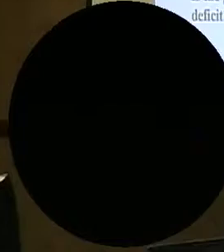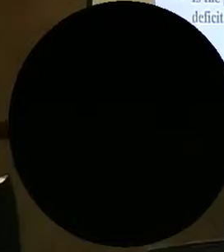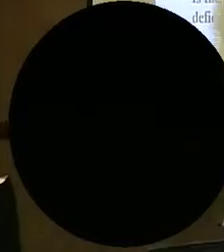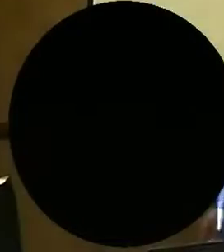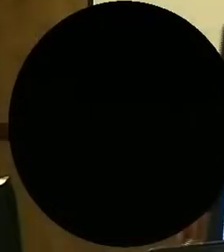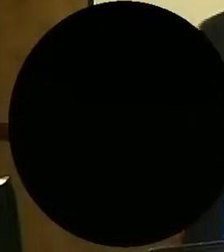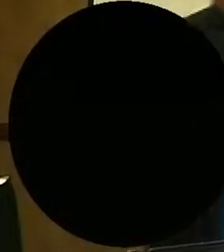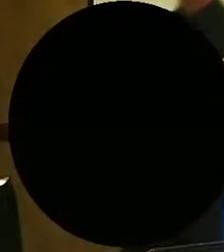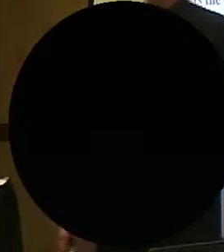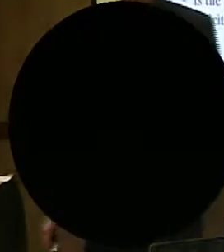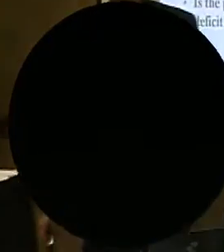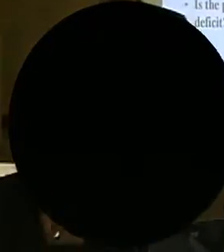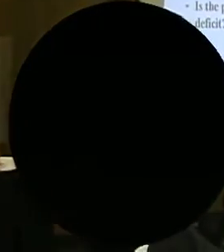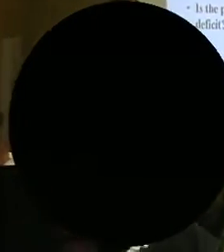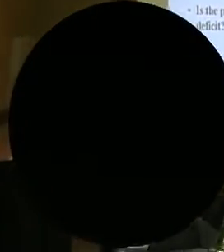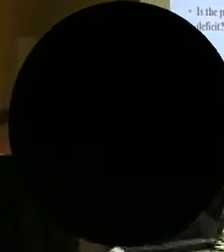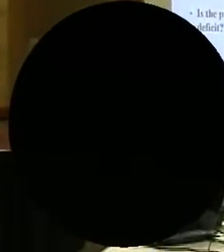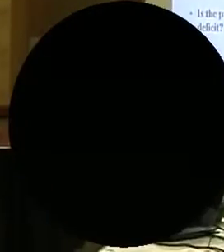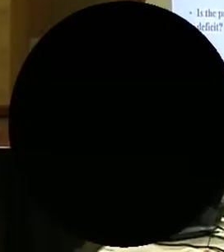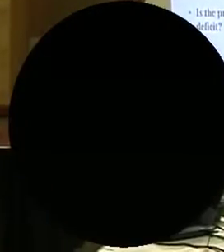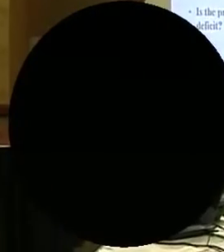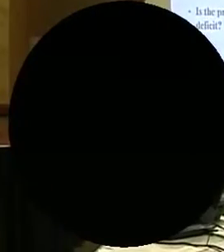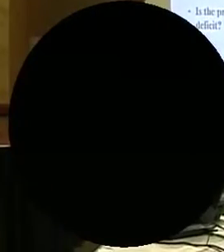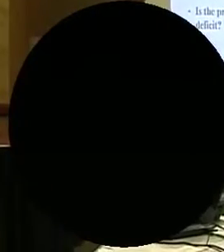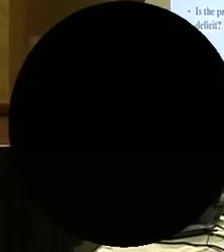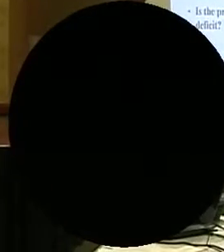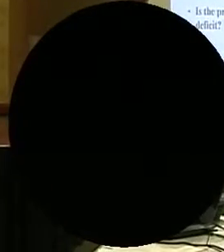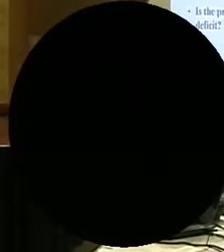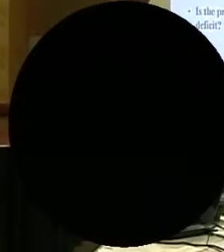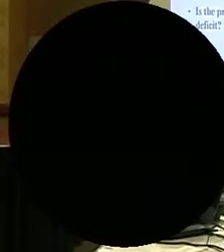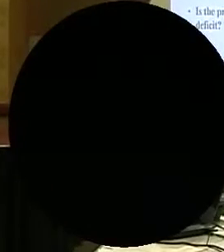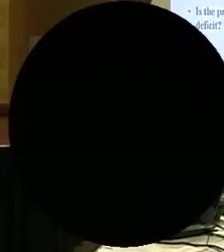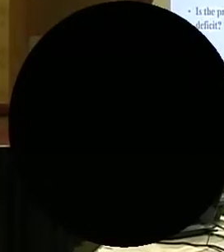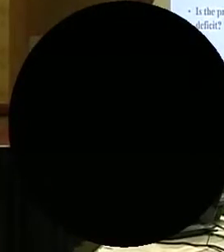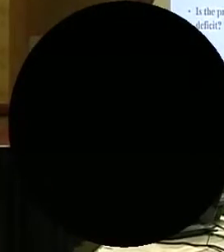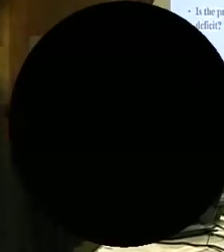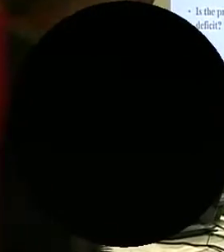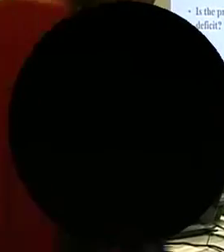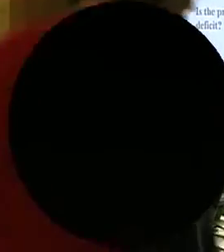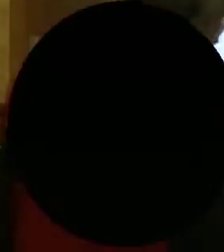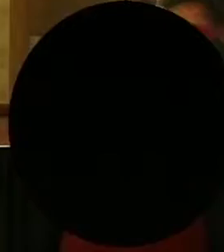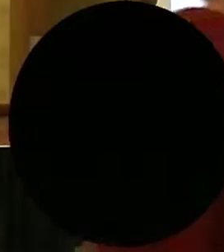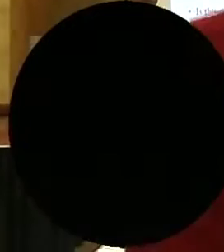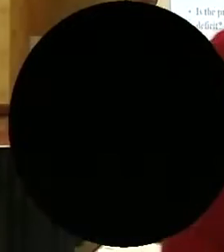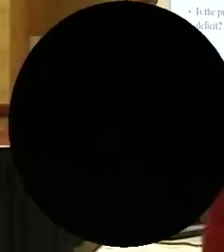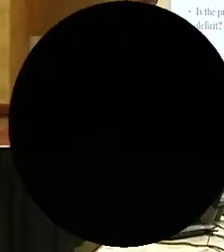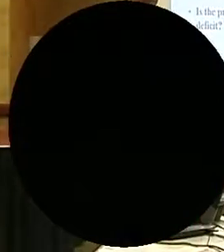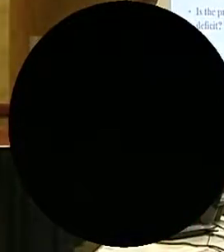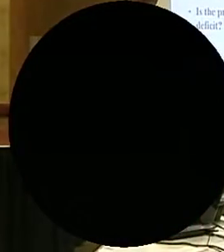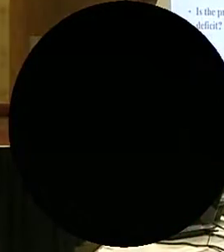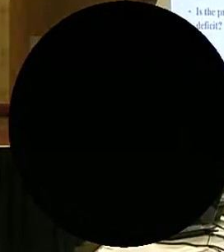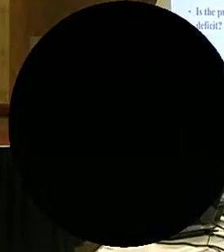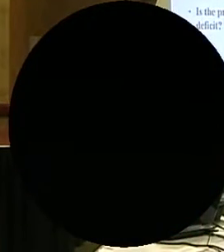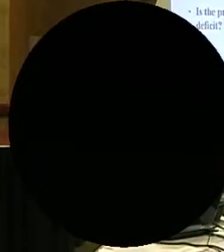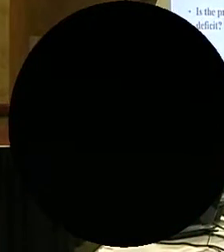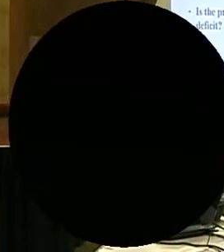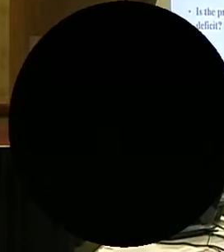Okay? So this is, they don't turn in the homework, as opposed to they refuse to turn in their homework.